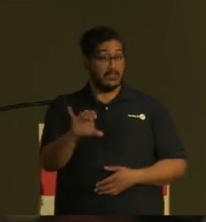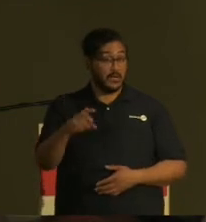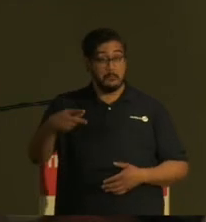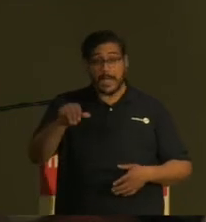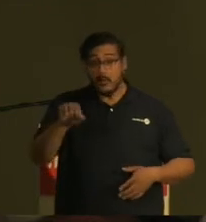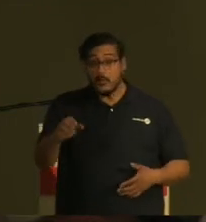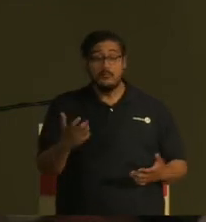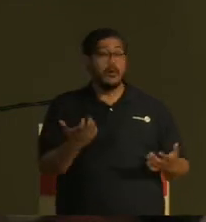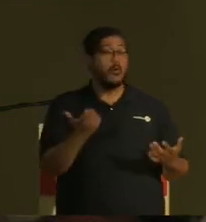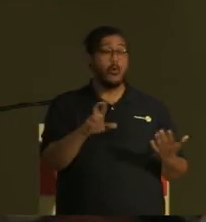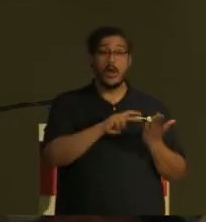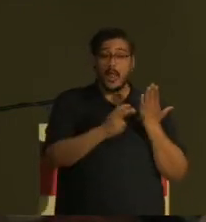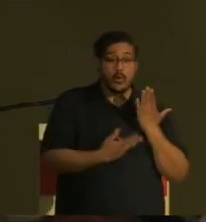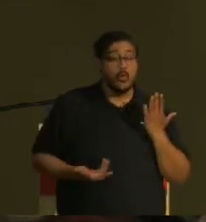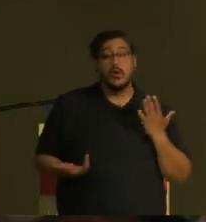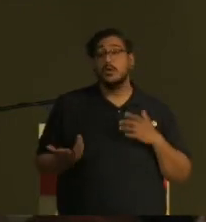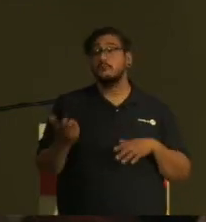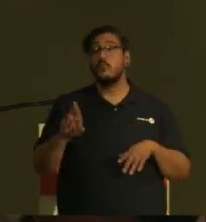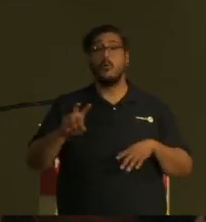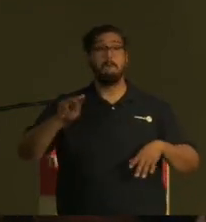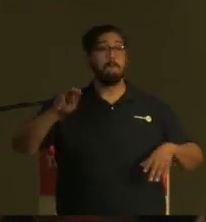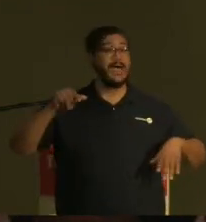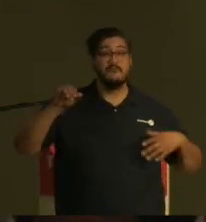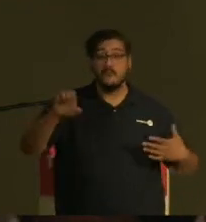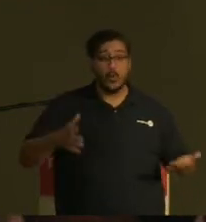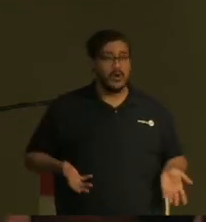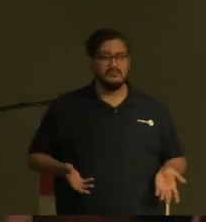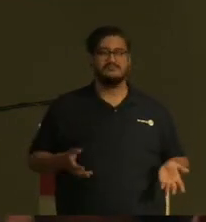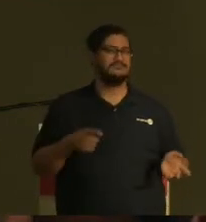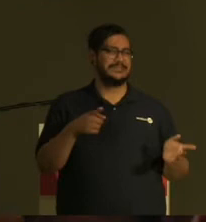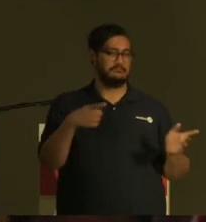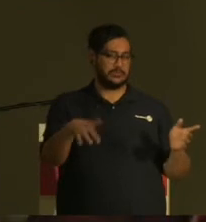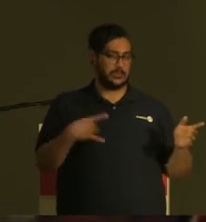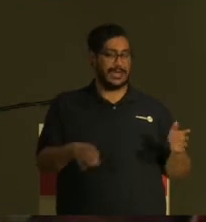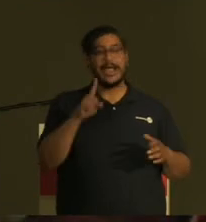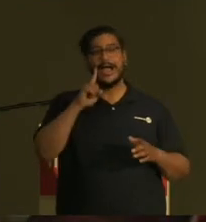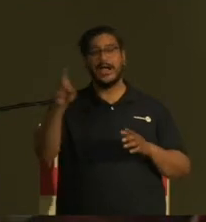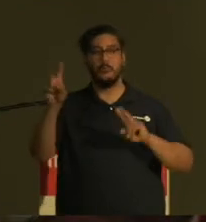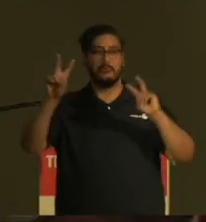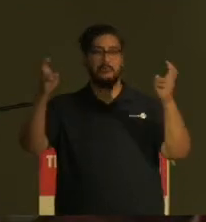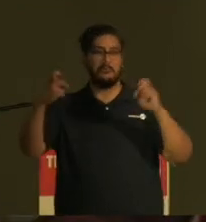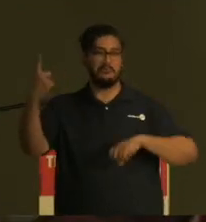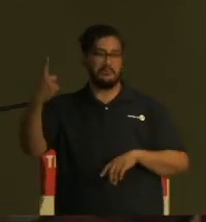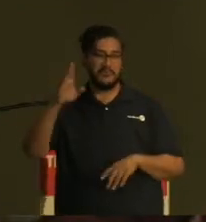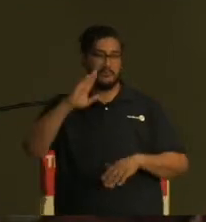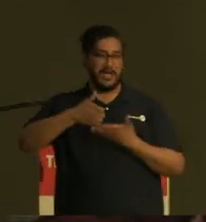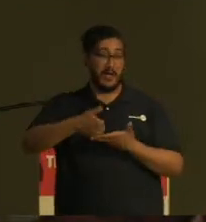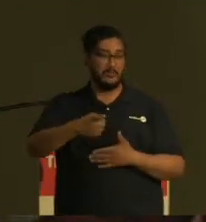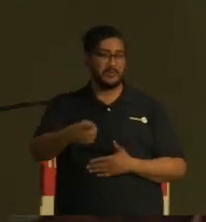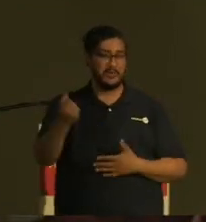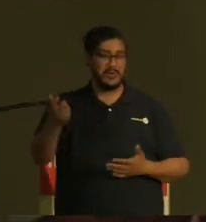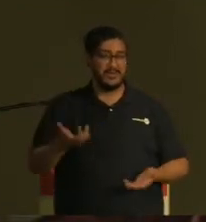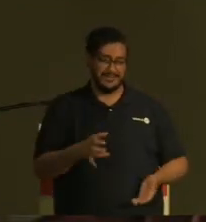it an allegory? Is it a metaphor? And you don't like it, I'm going to quote something to you that might help a little bit. Es una